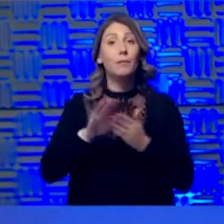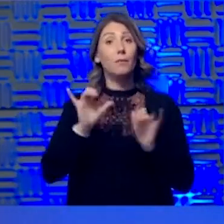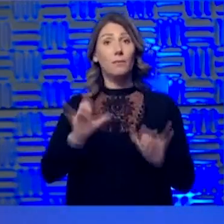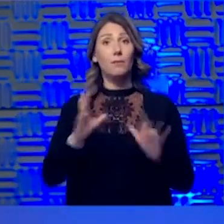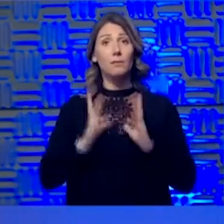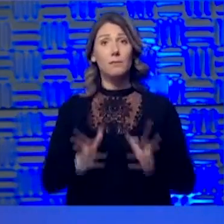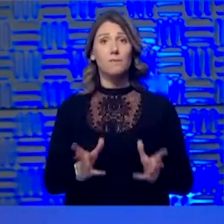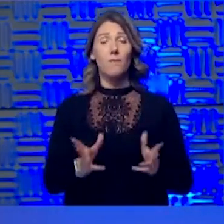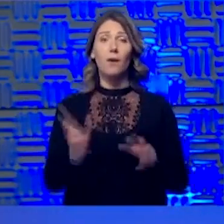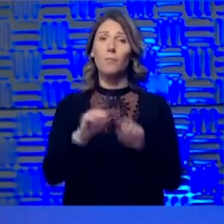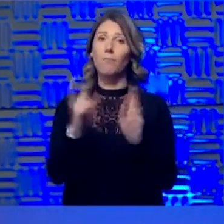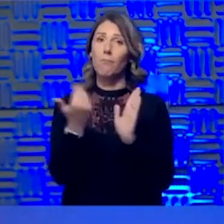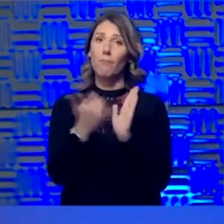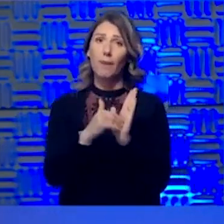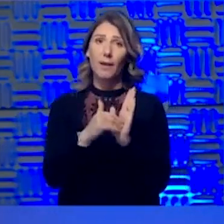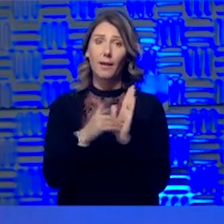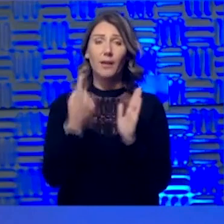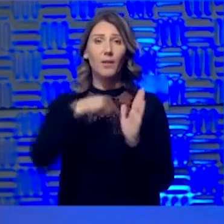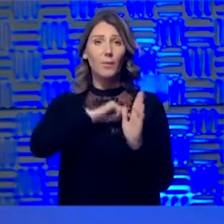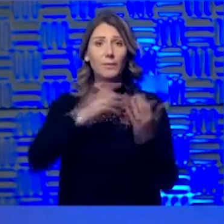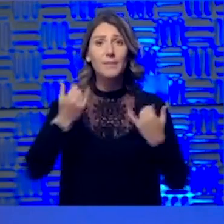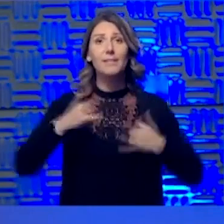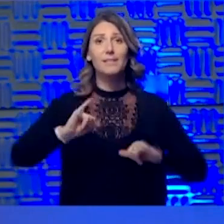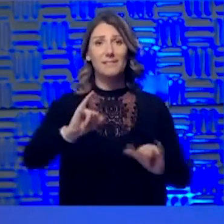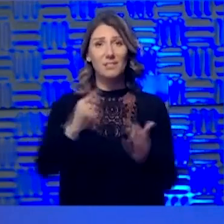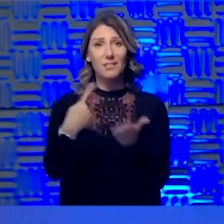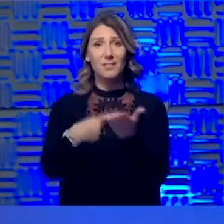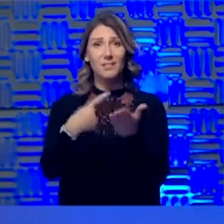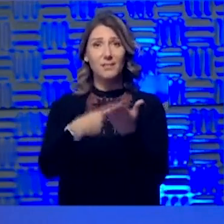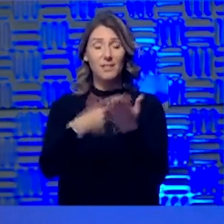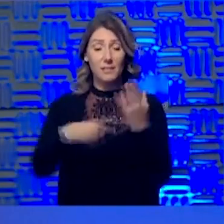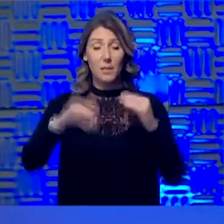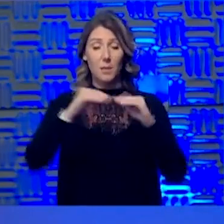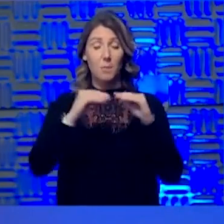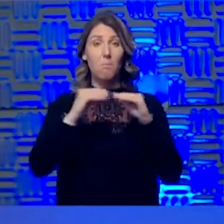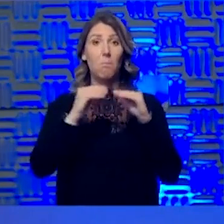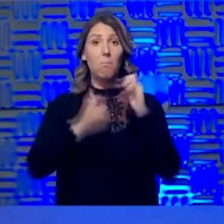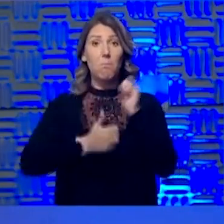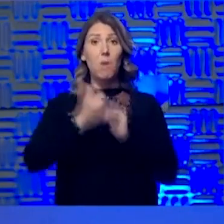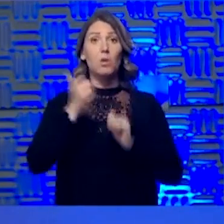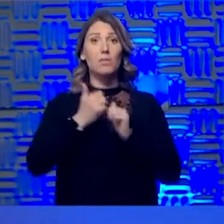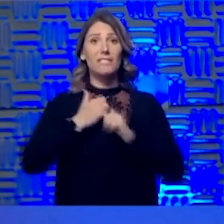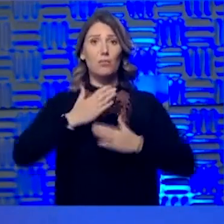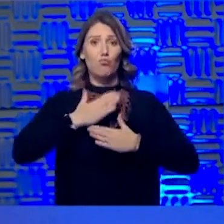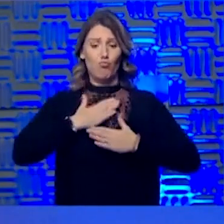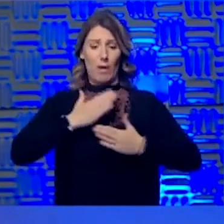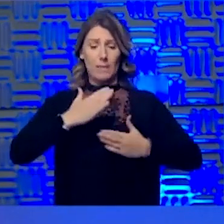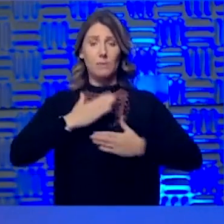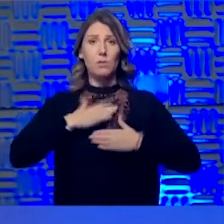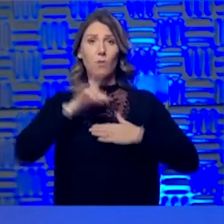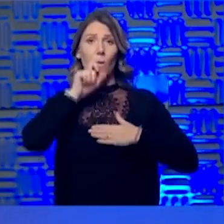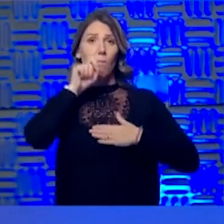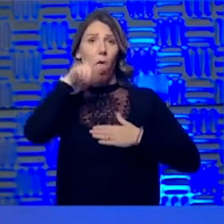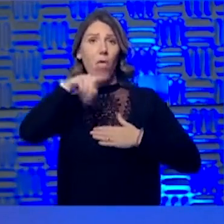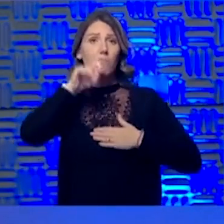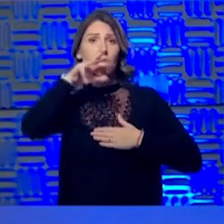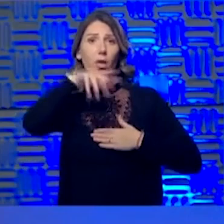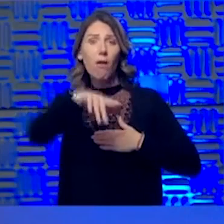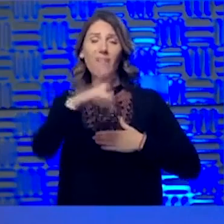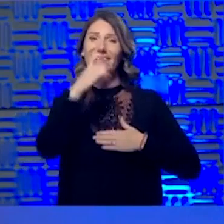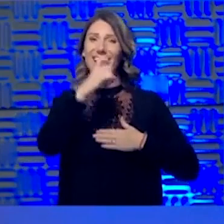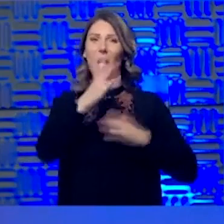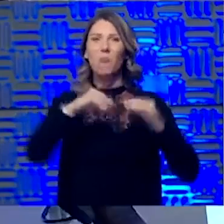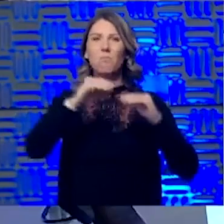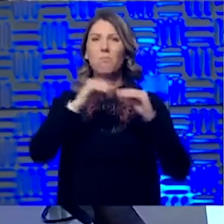to do, but again, we are still talking mostly respiratory droplets rather than actual airborne spread, and so